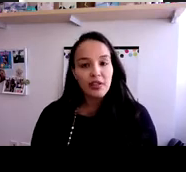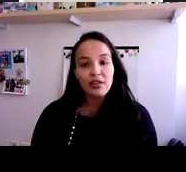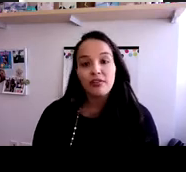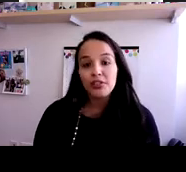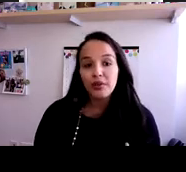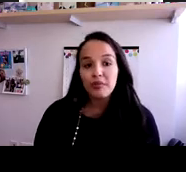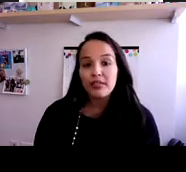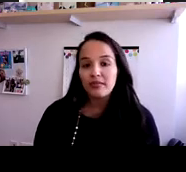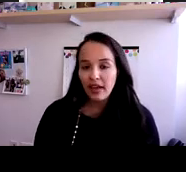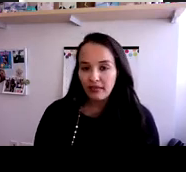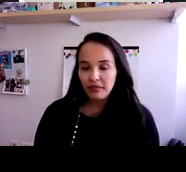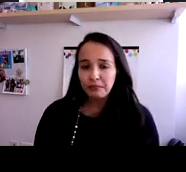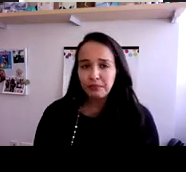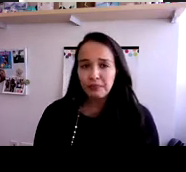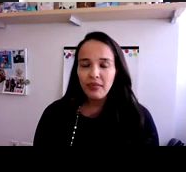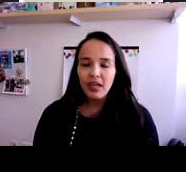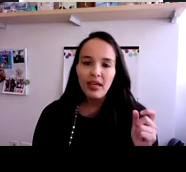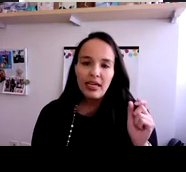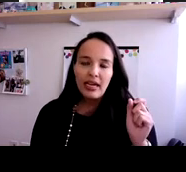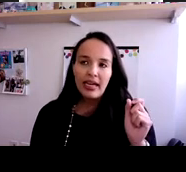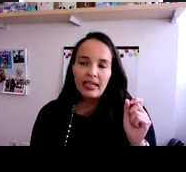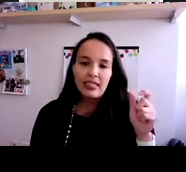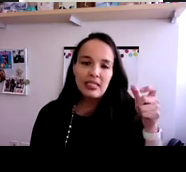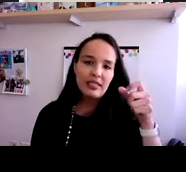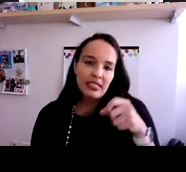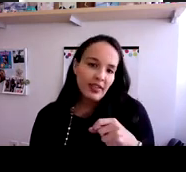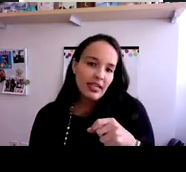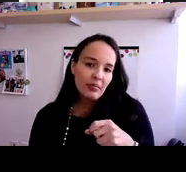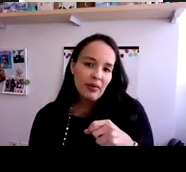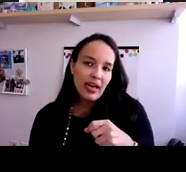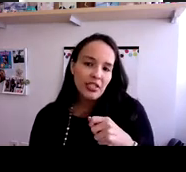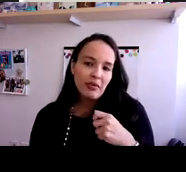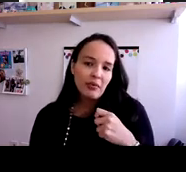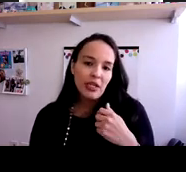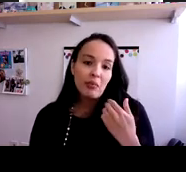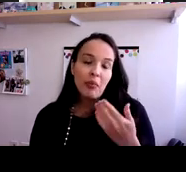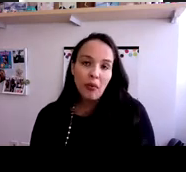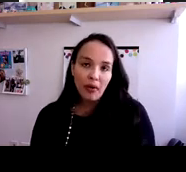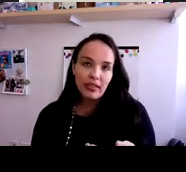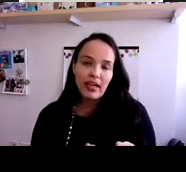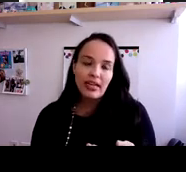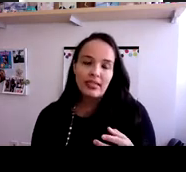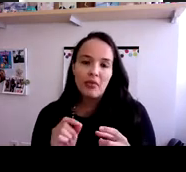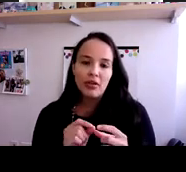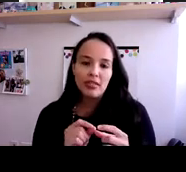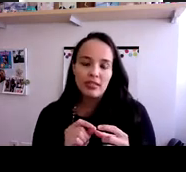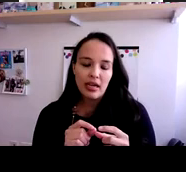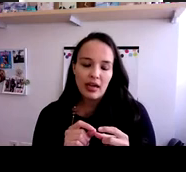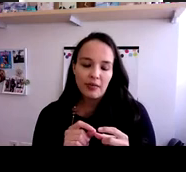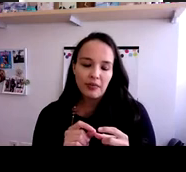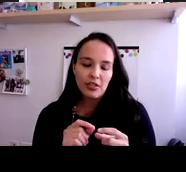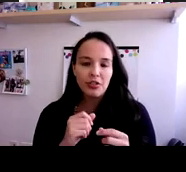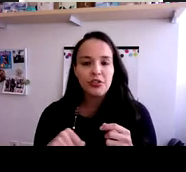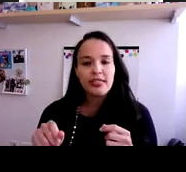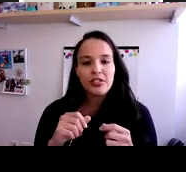attention within the first 3 months of life. And the specific time point actually might be really important as it marks